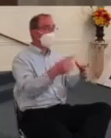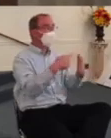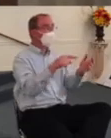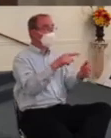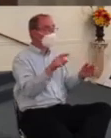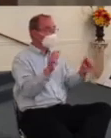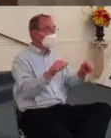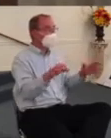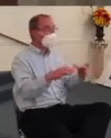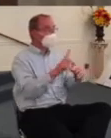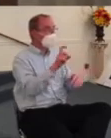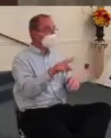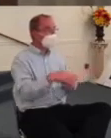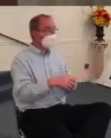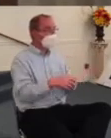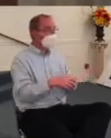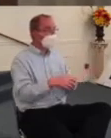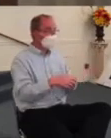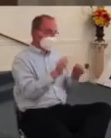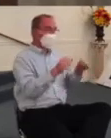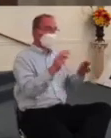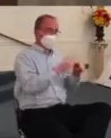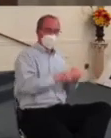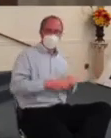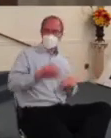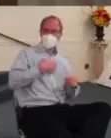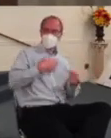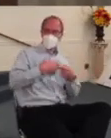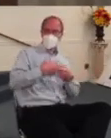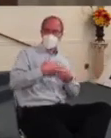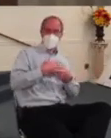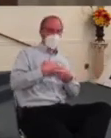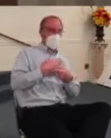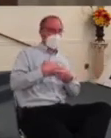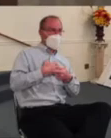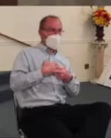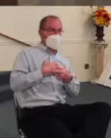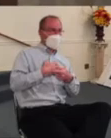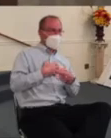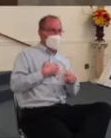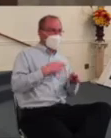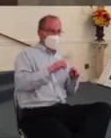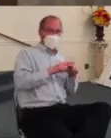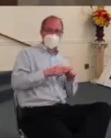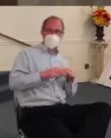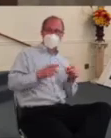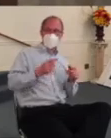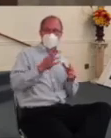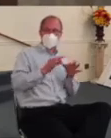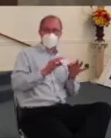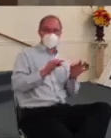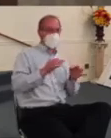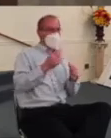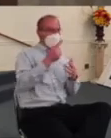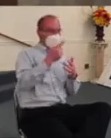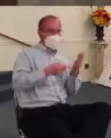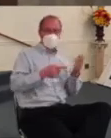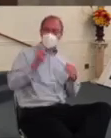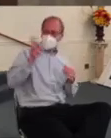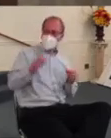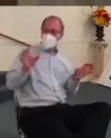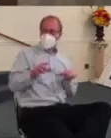her. You can sit there and say what could have been. But what are you doing? Are you doing what